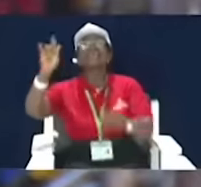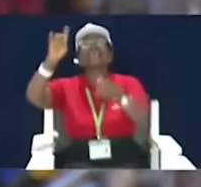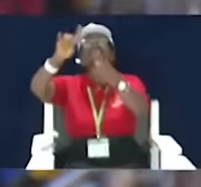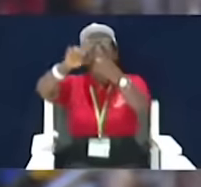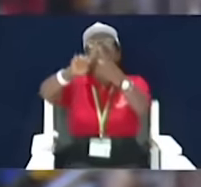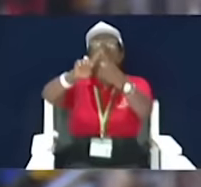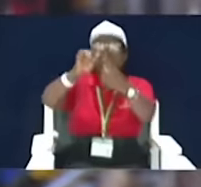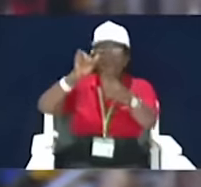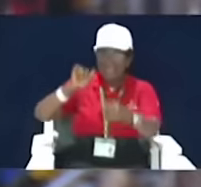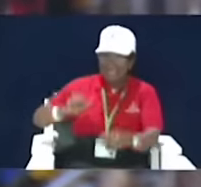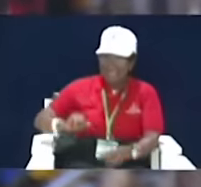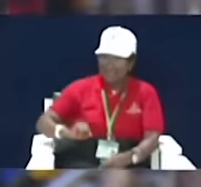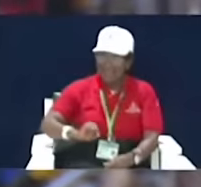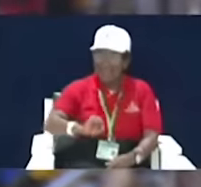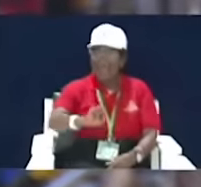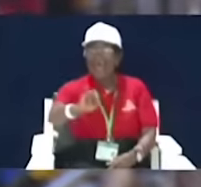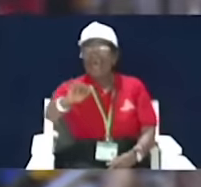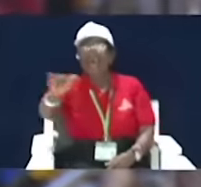Everlasting to